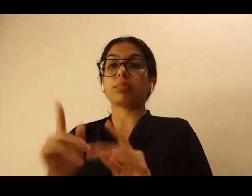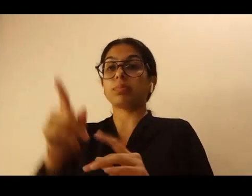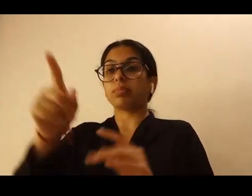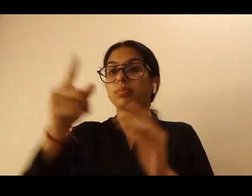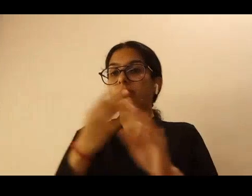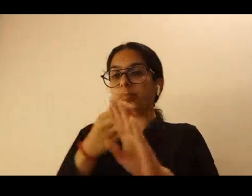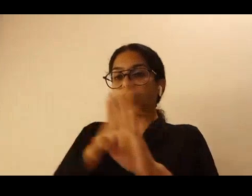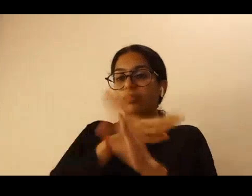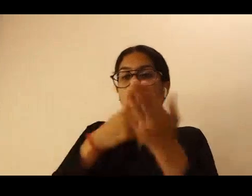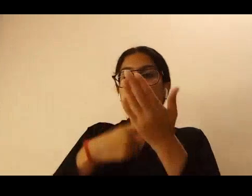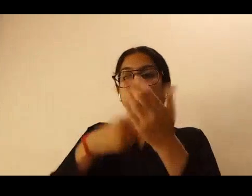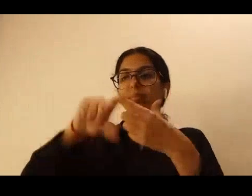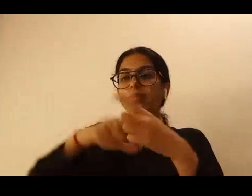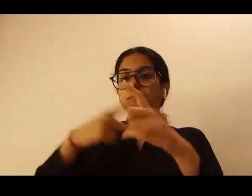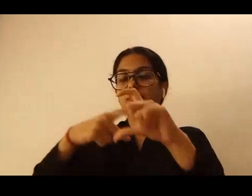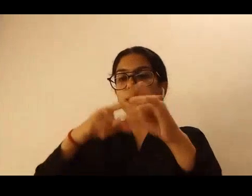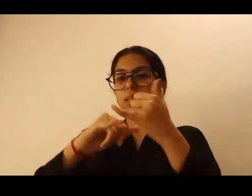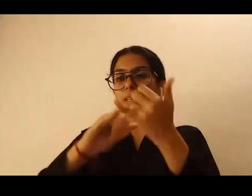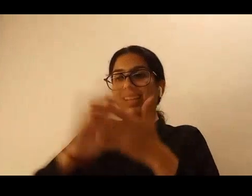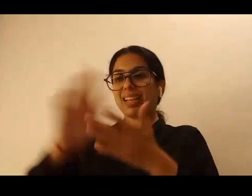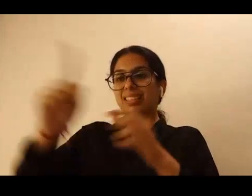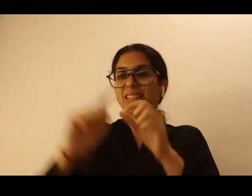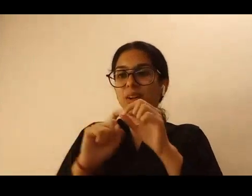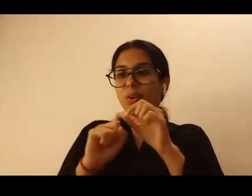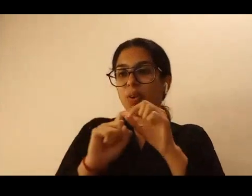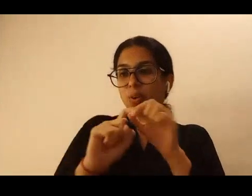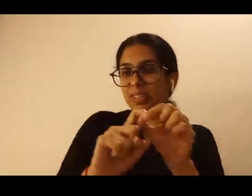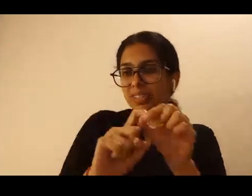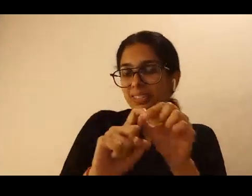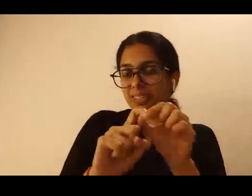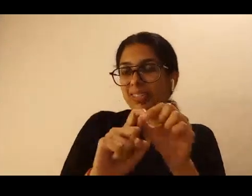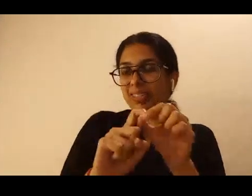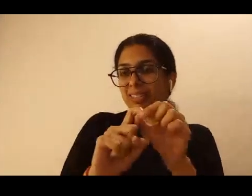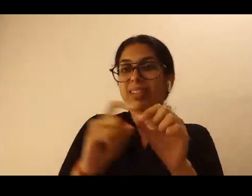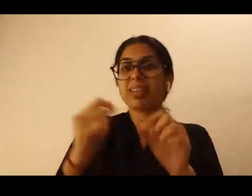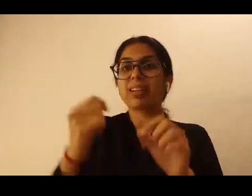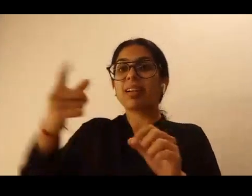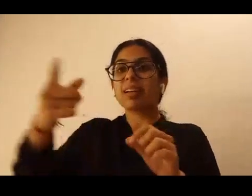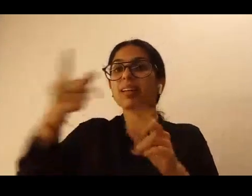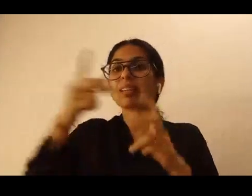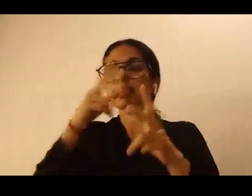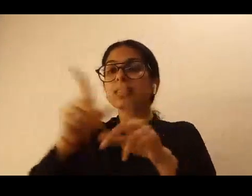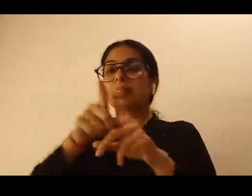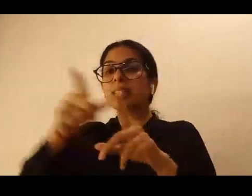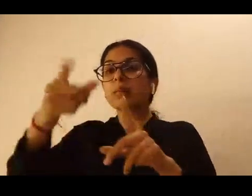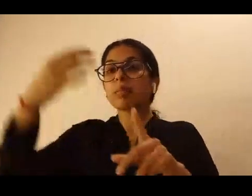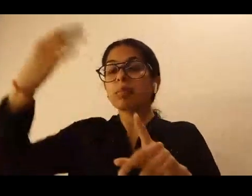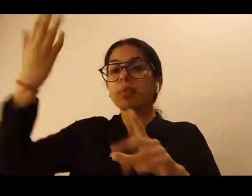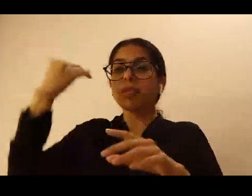with something and we didn't know the shortcut. I should have known the shortcut.